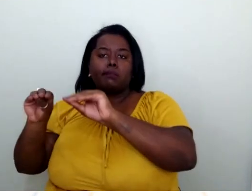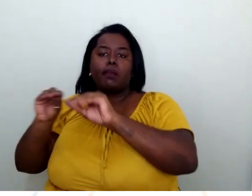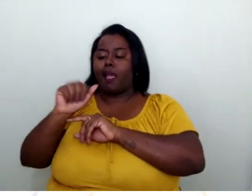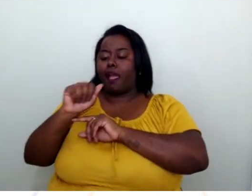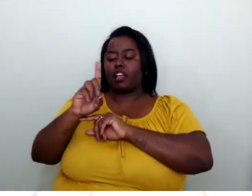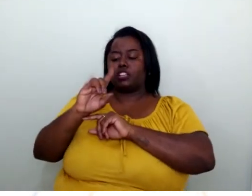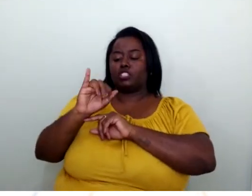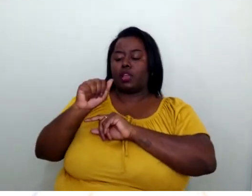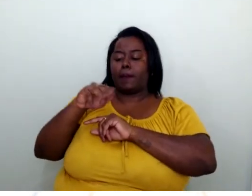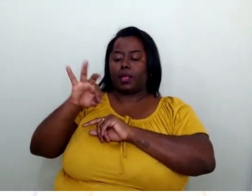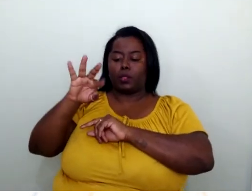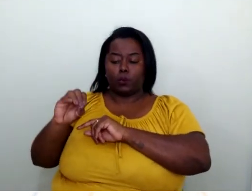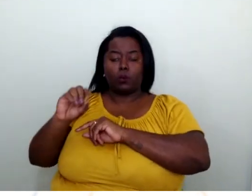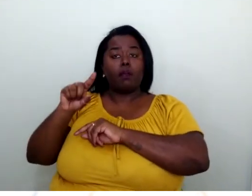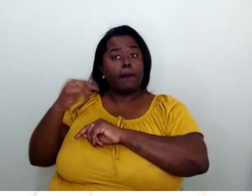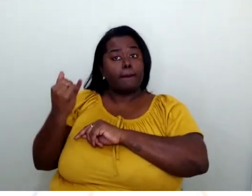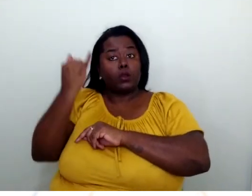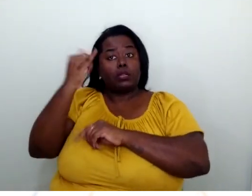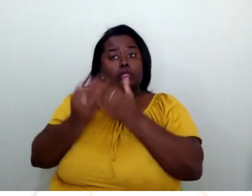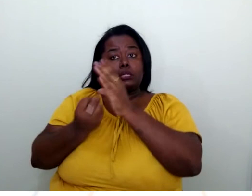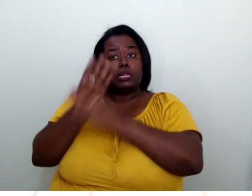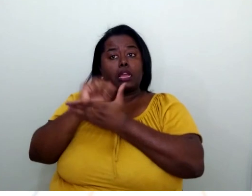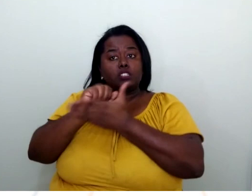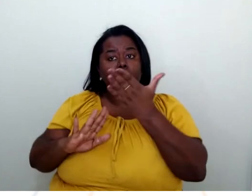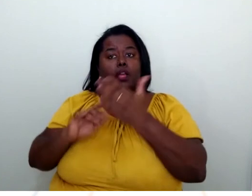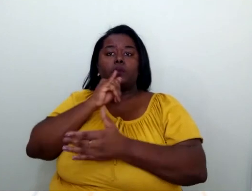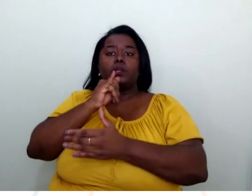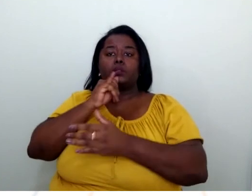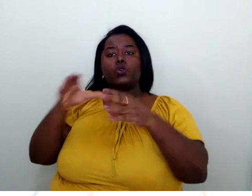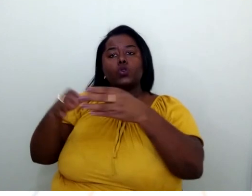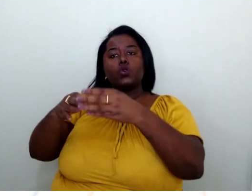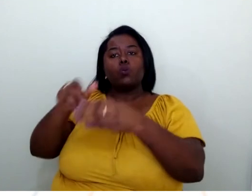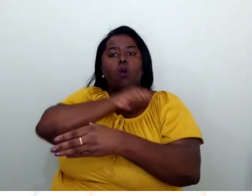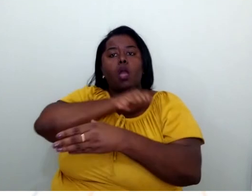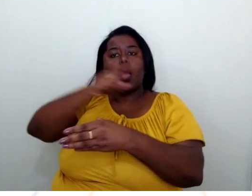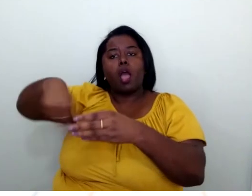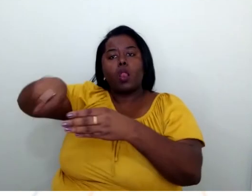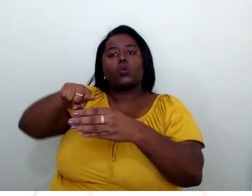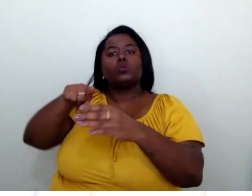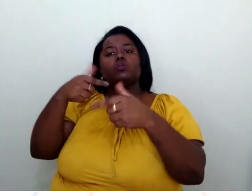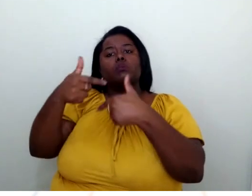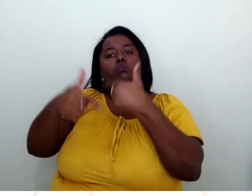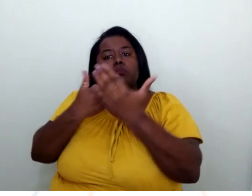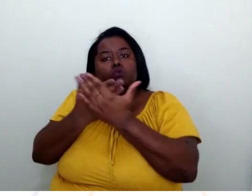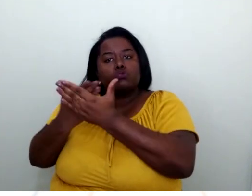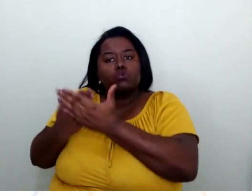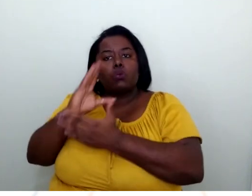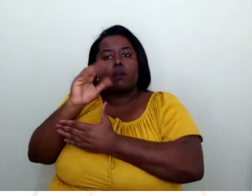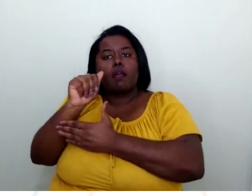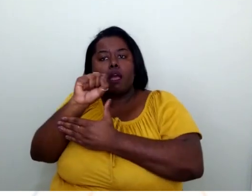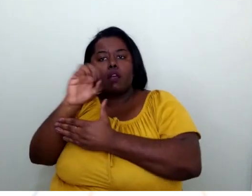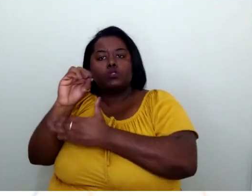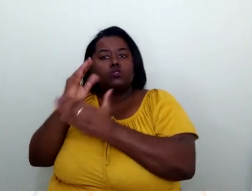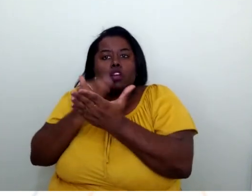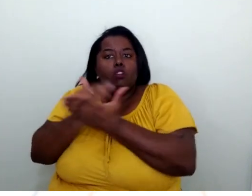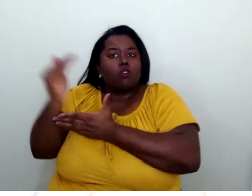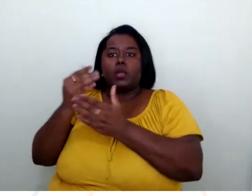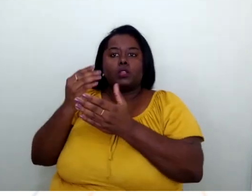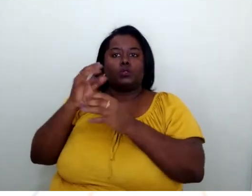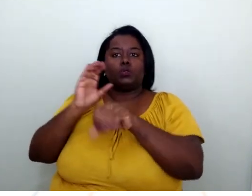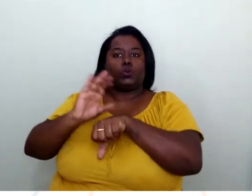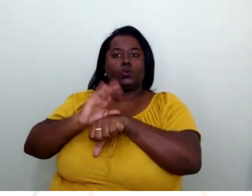fail, first attempt in learning. So we do it over and over. It's an iteration. It's a process. And the importance of designing